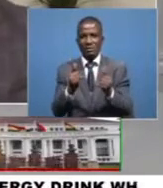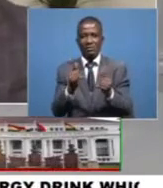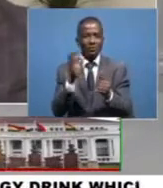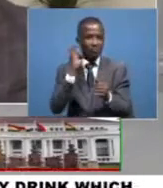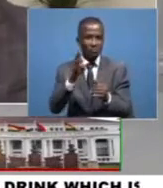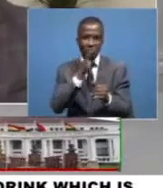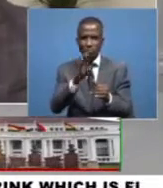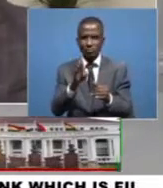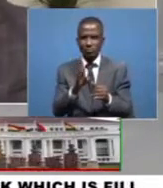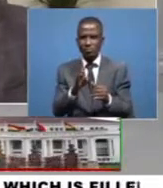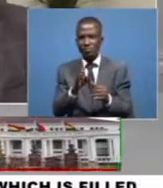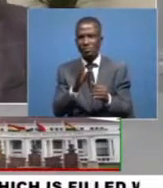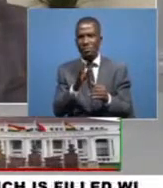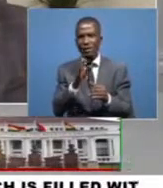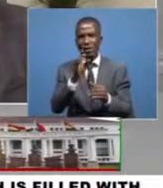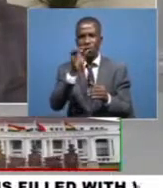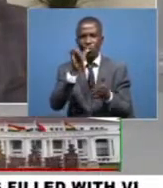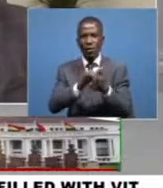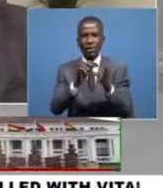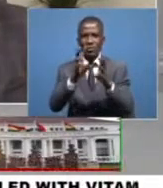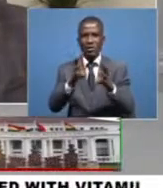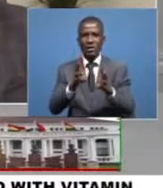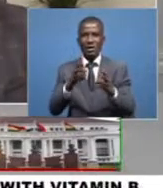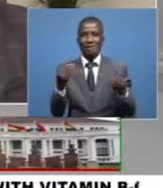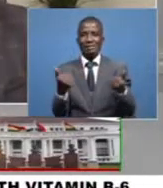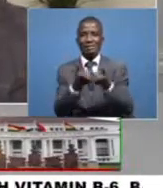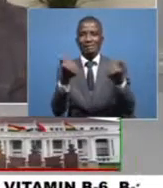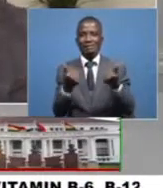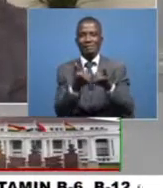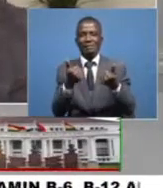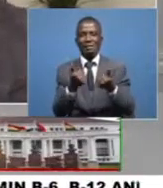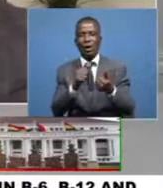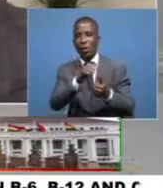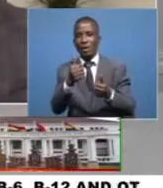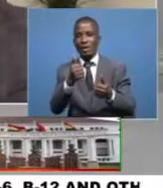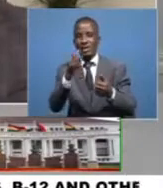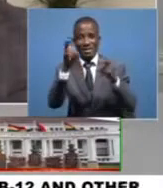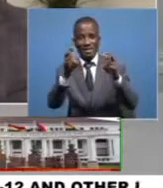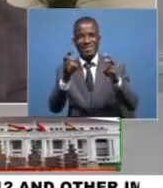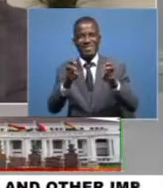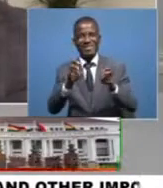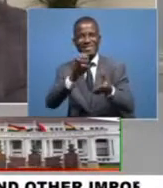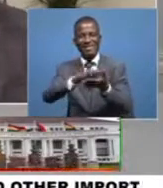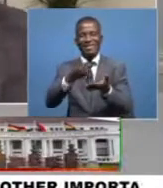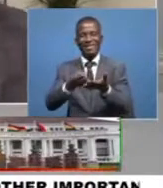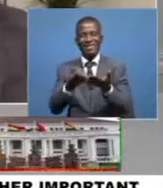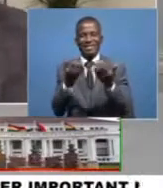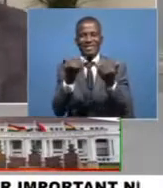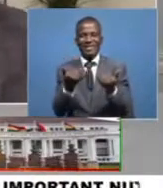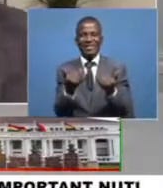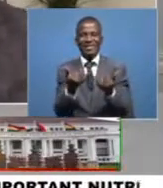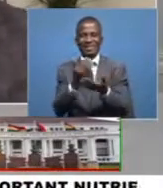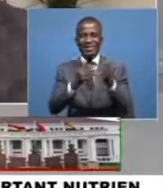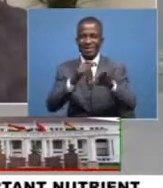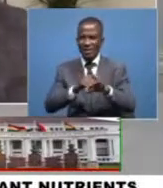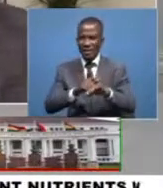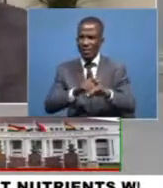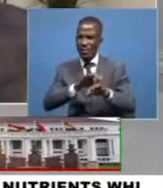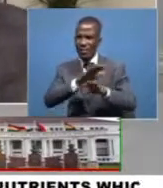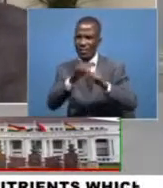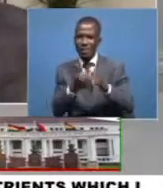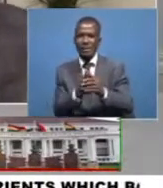be one of the exceptions to the rule against hearsay evidence. There are other exceptions, lots of exceptions, actually. Admissions, for